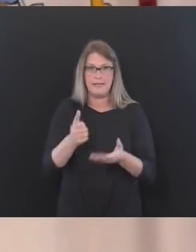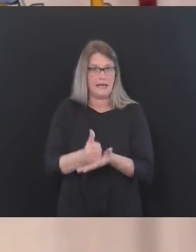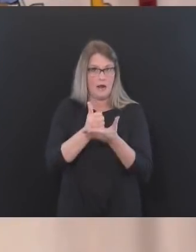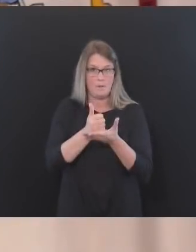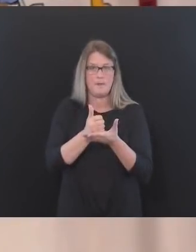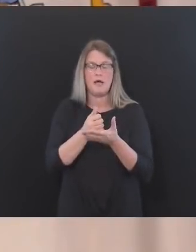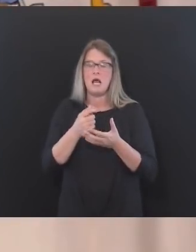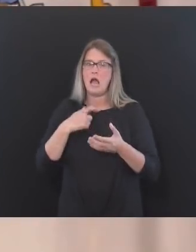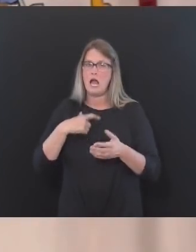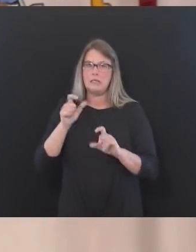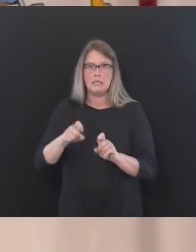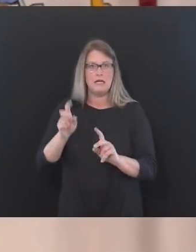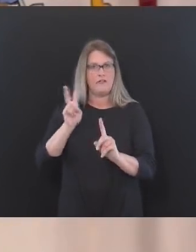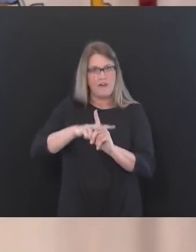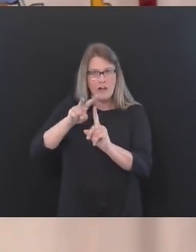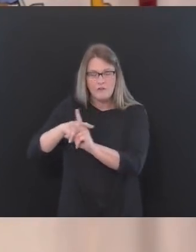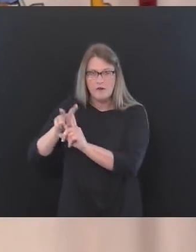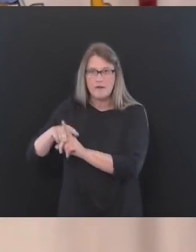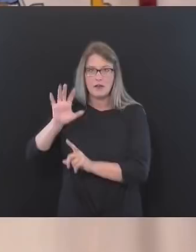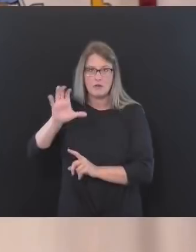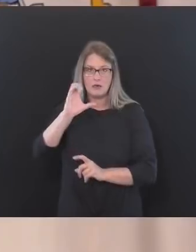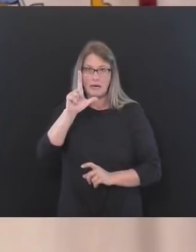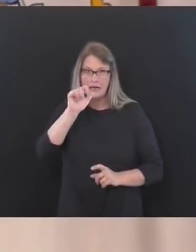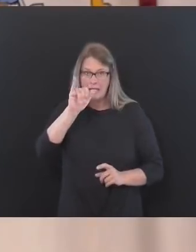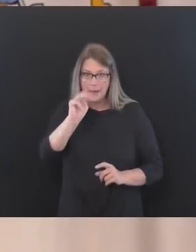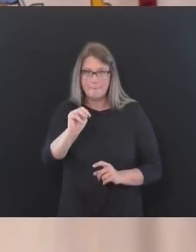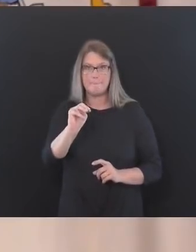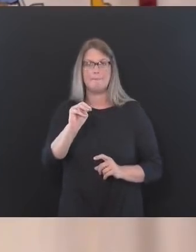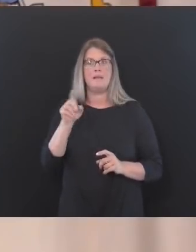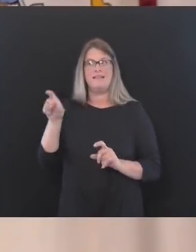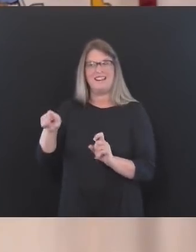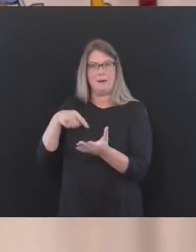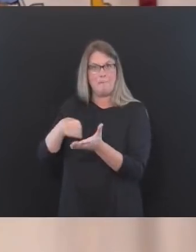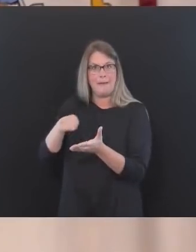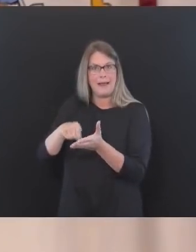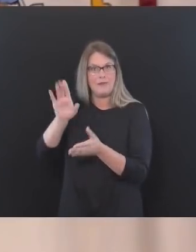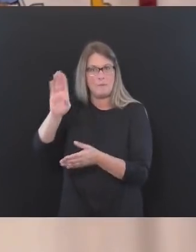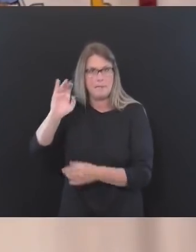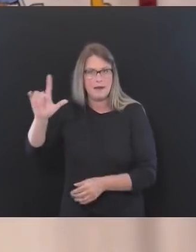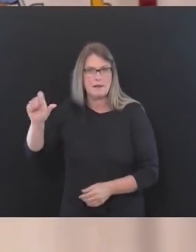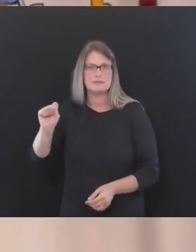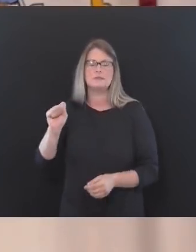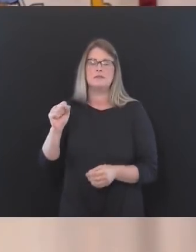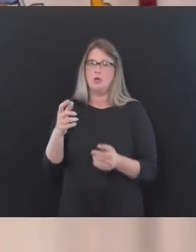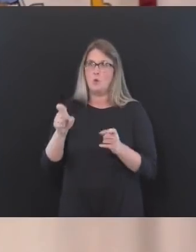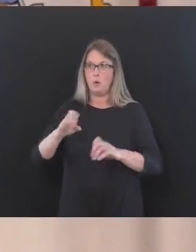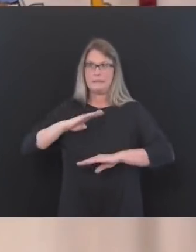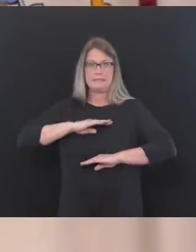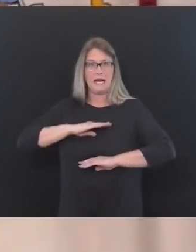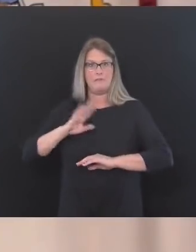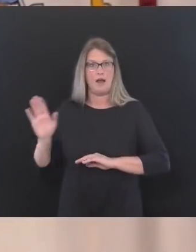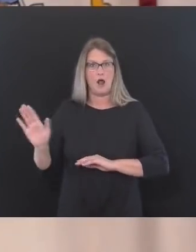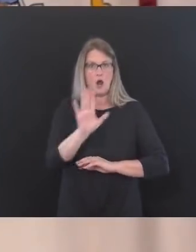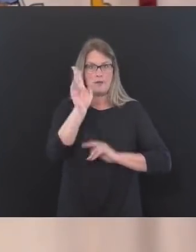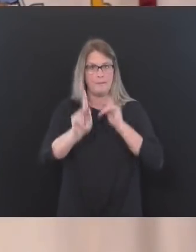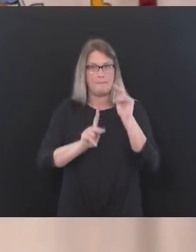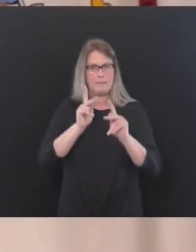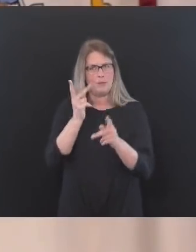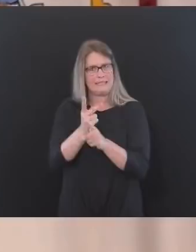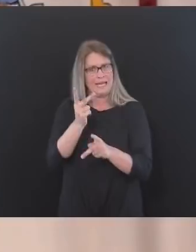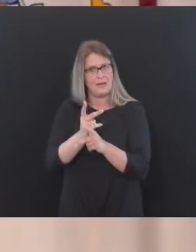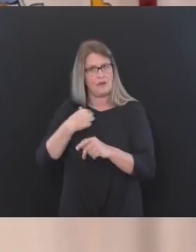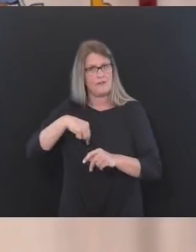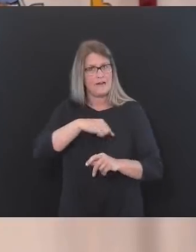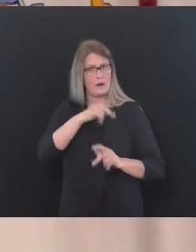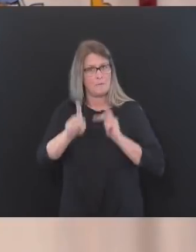to get people that are looking to find a way to pay their utility bills or whatever. We got to get them satisfied, and we got to get them taken care of, because they